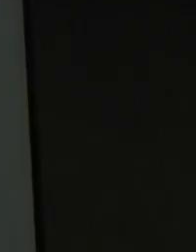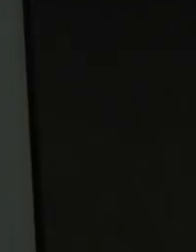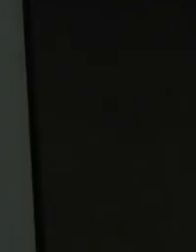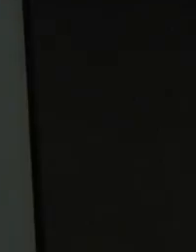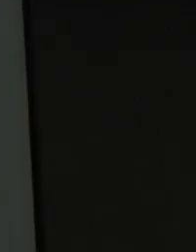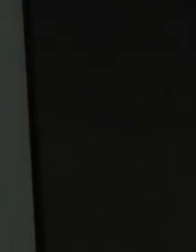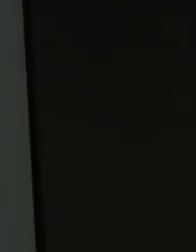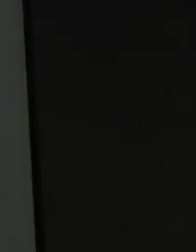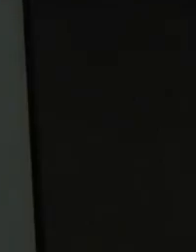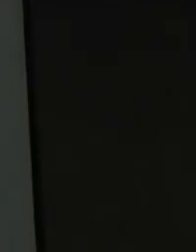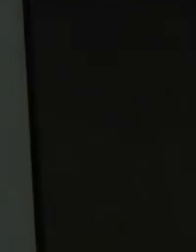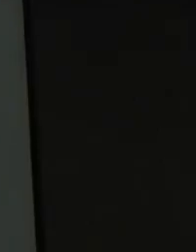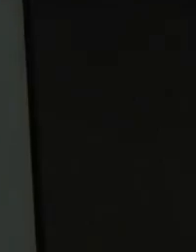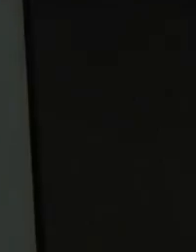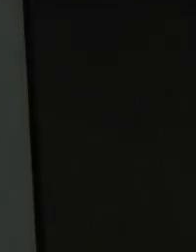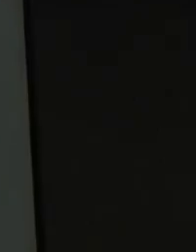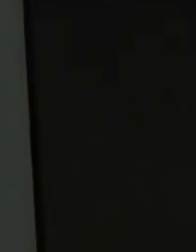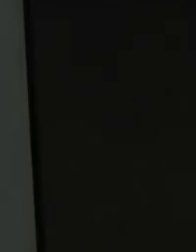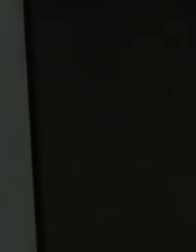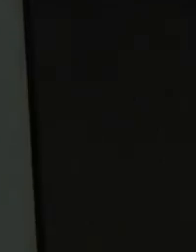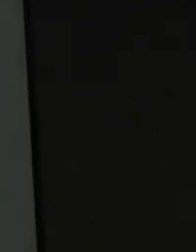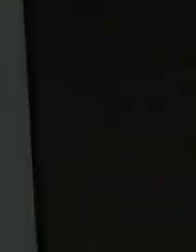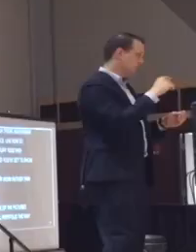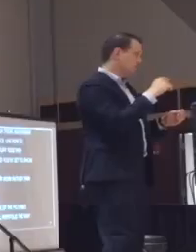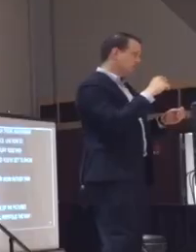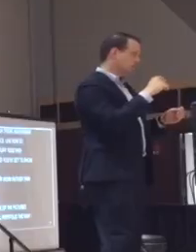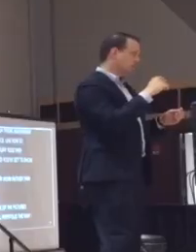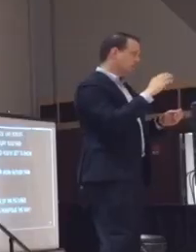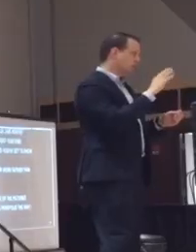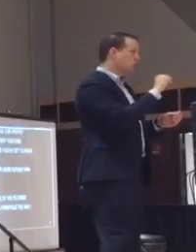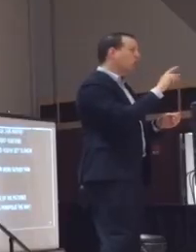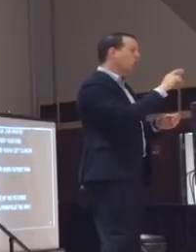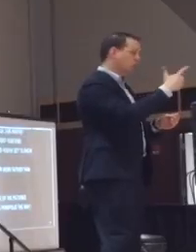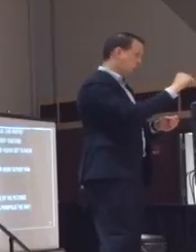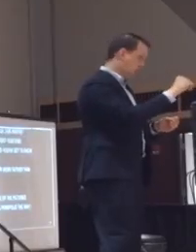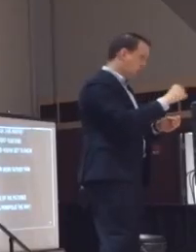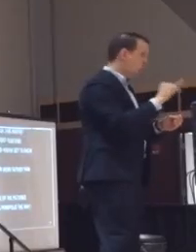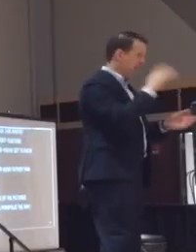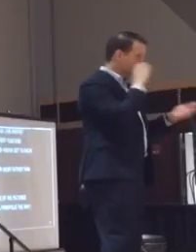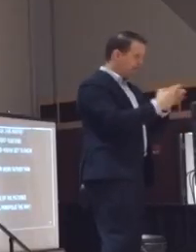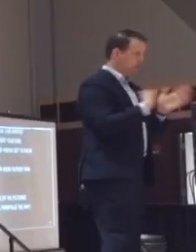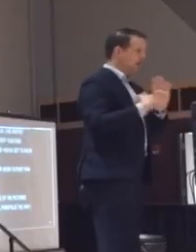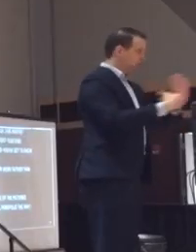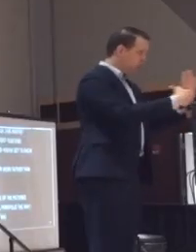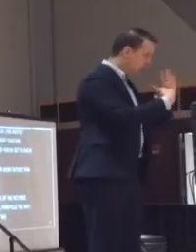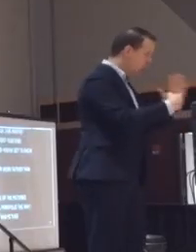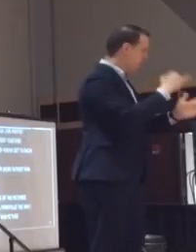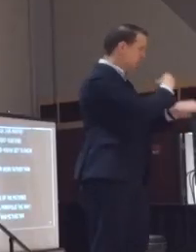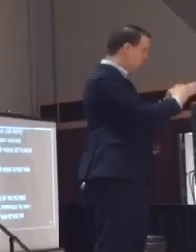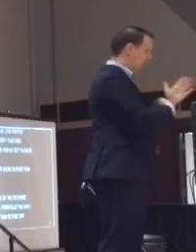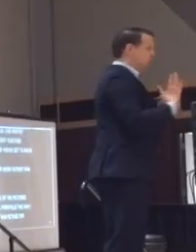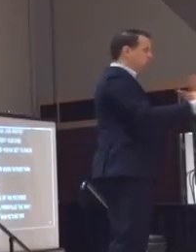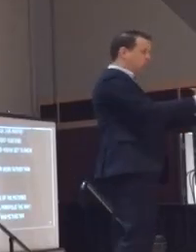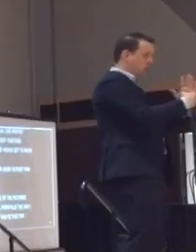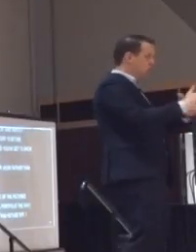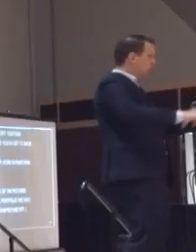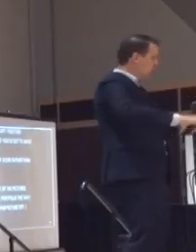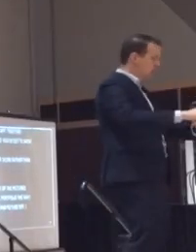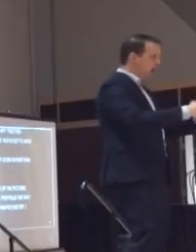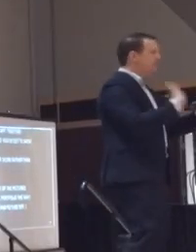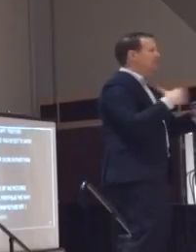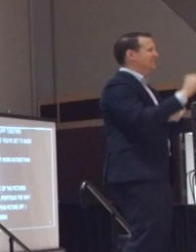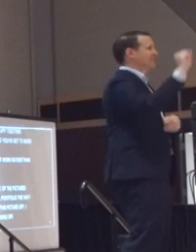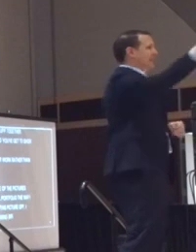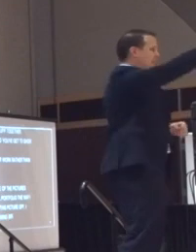sold Cargill. You know how I sold Cargill? Designed the front end of all their plants. I showed this picture off. I showed that drawing off. I sent it to